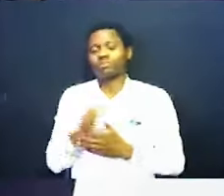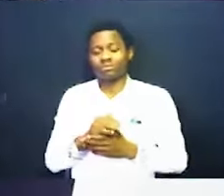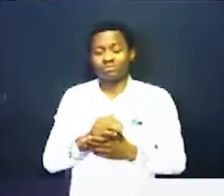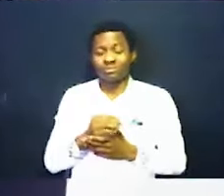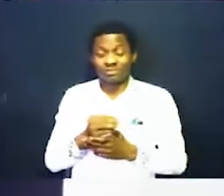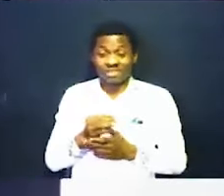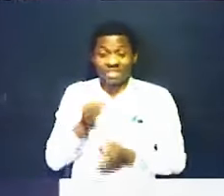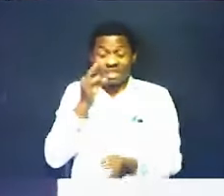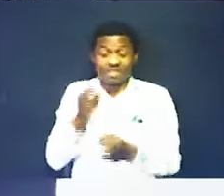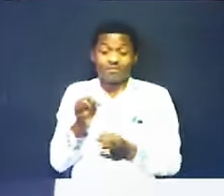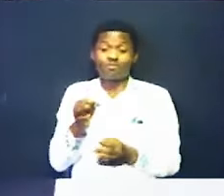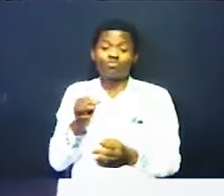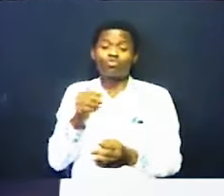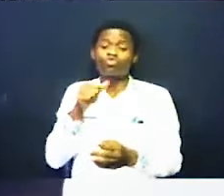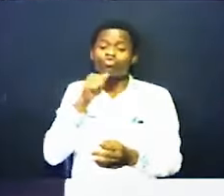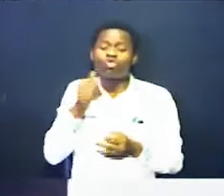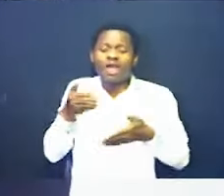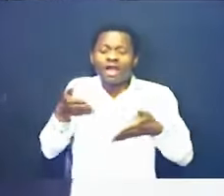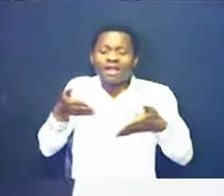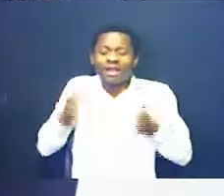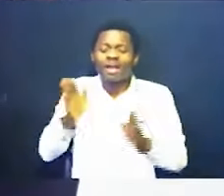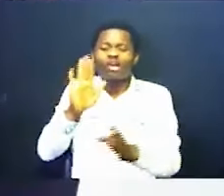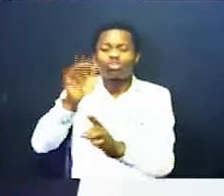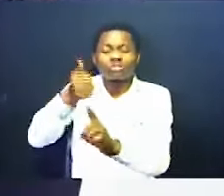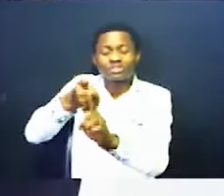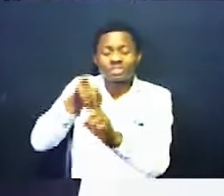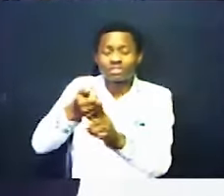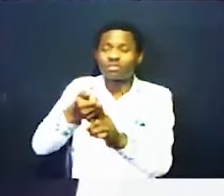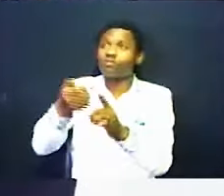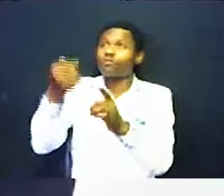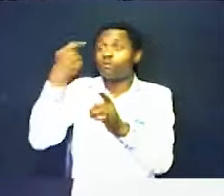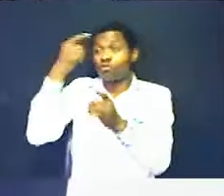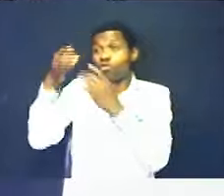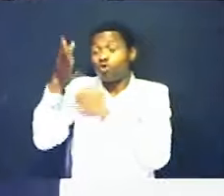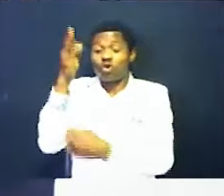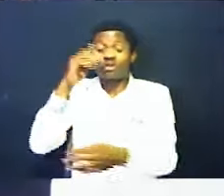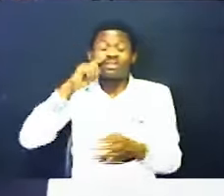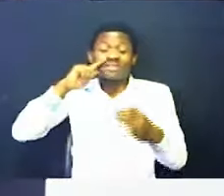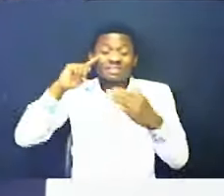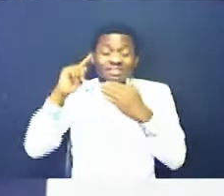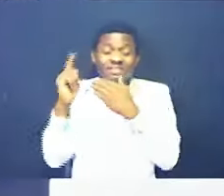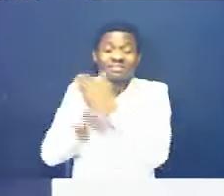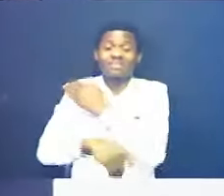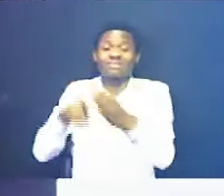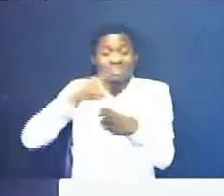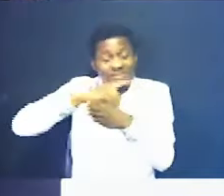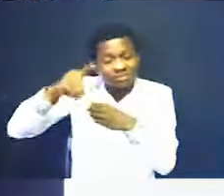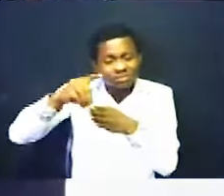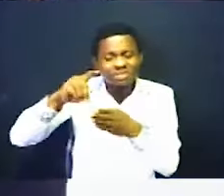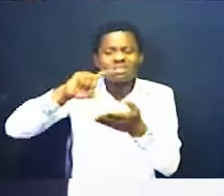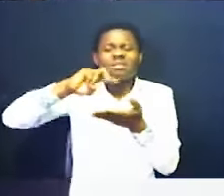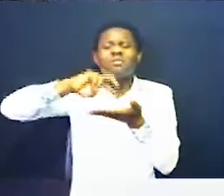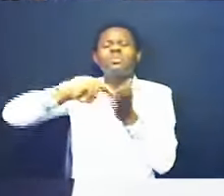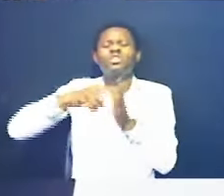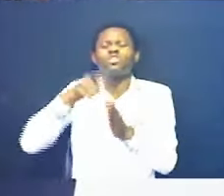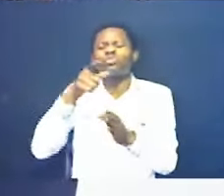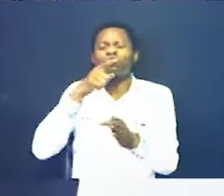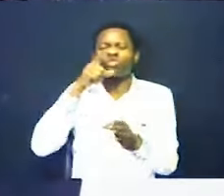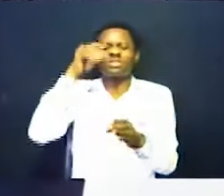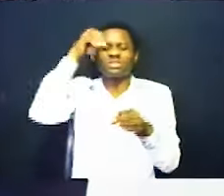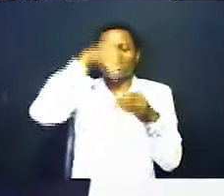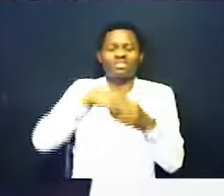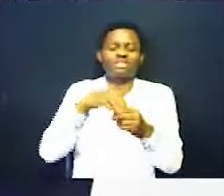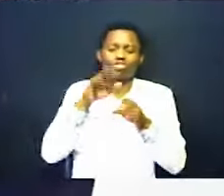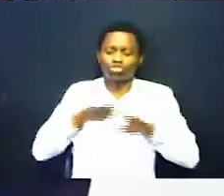a won nyina anya bie no bia ene moye adwaman ma na munye